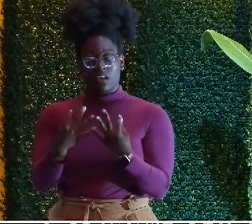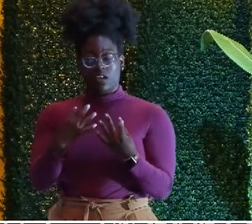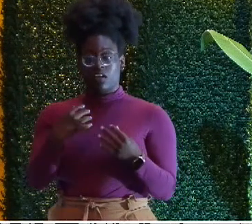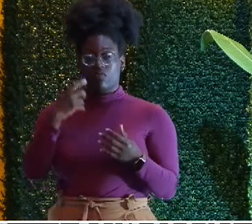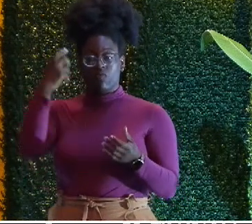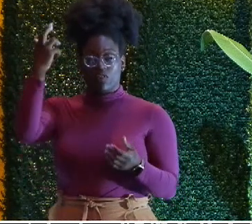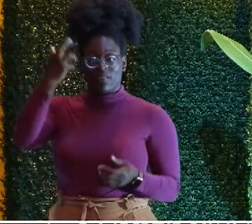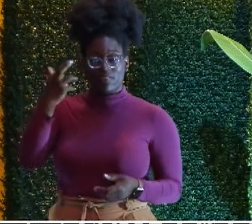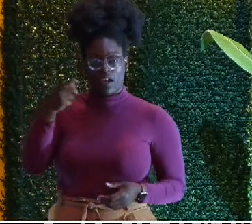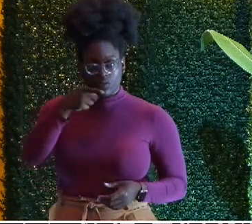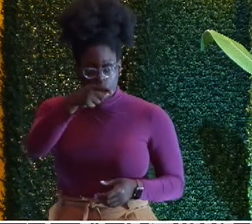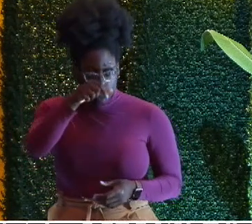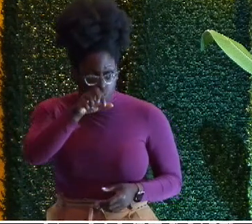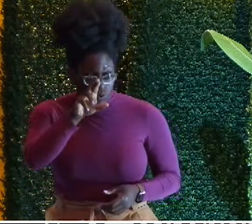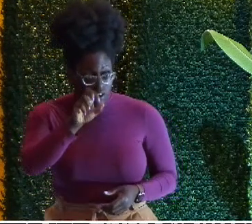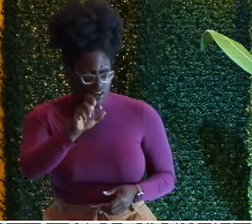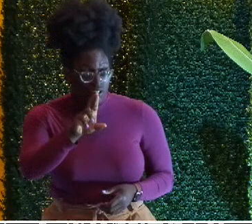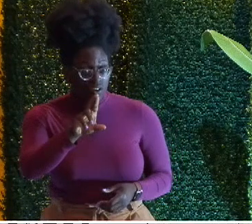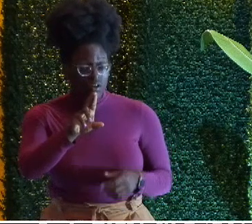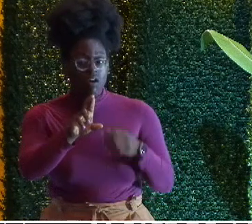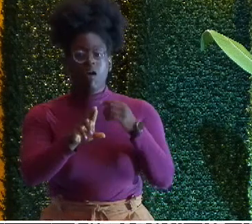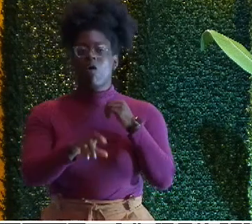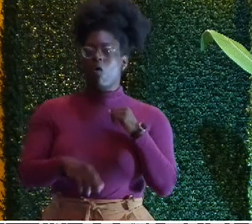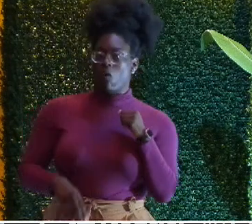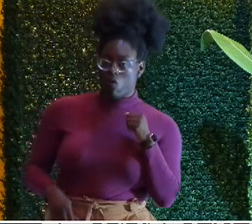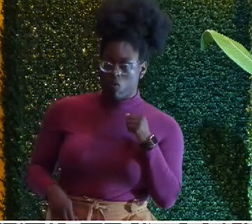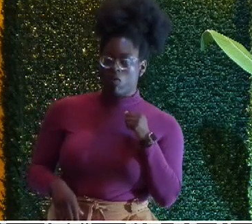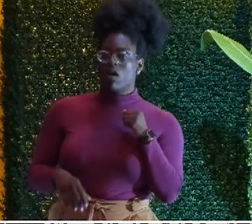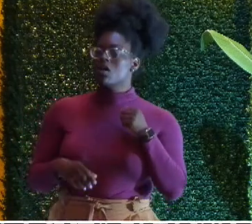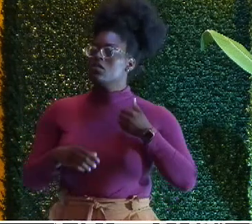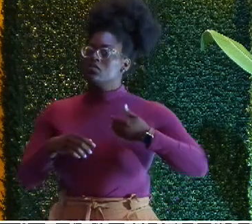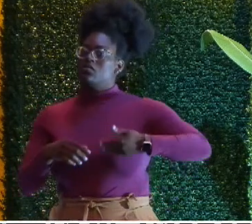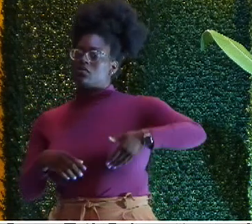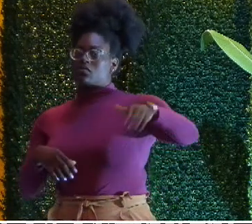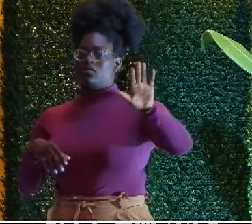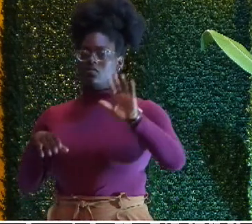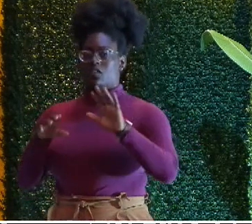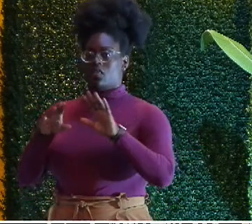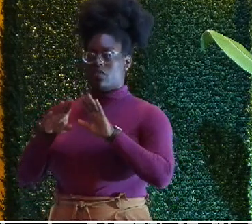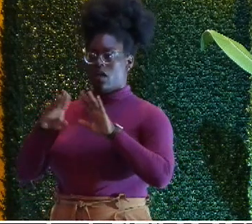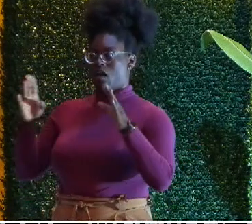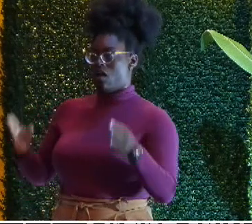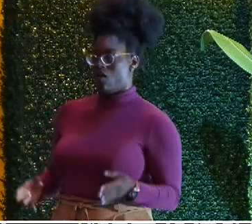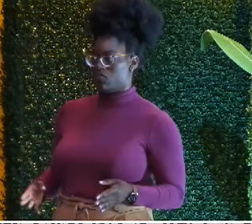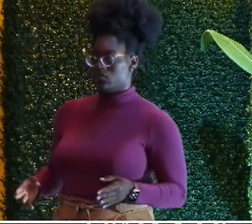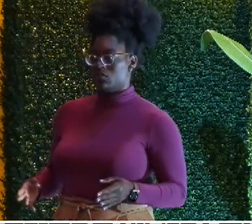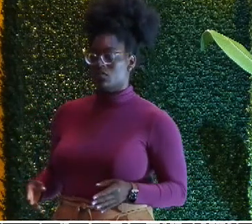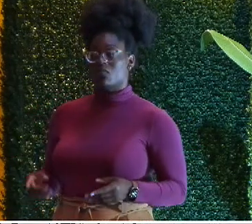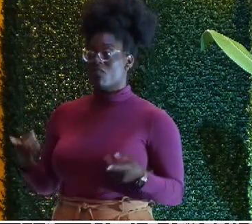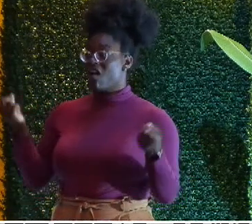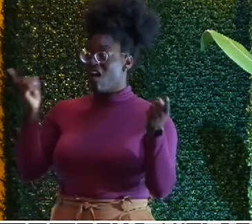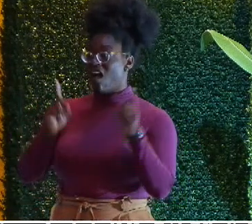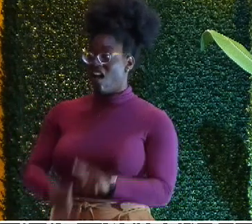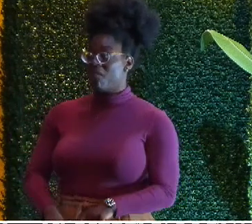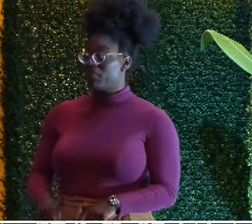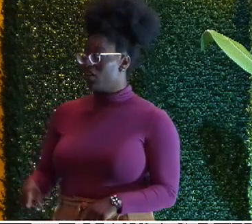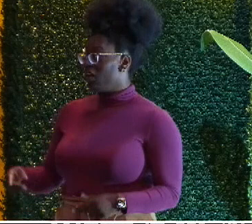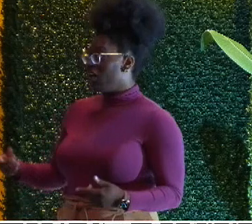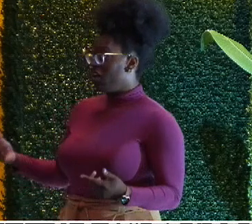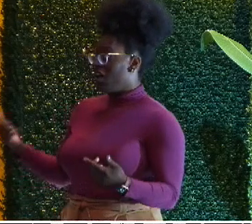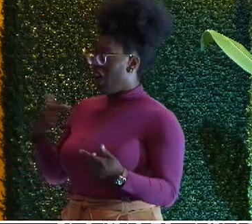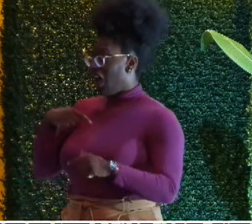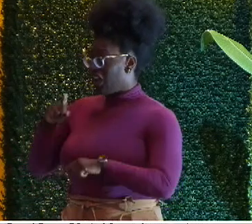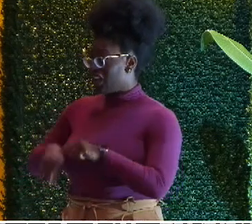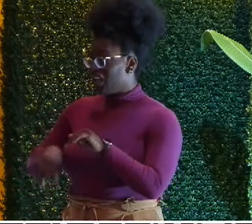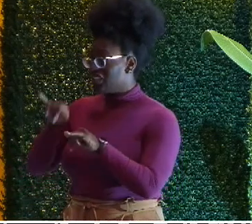They pushed us into a white LGBT community and have no idea what our experience is,